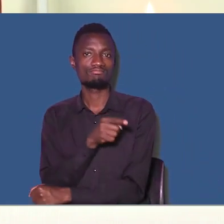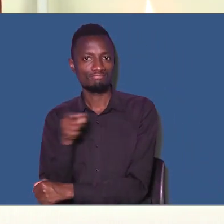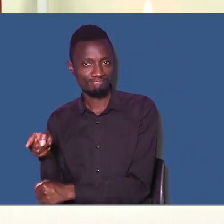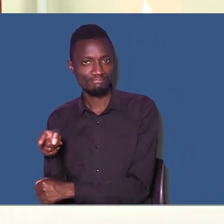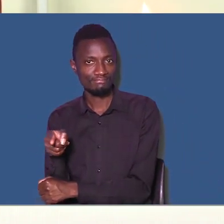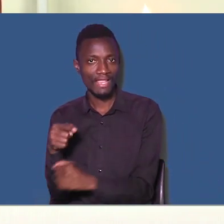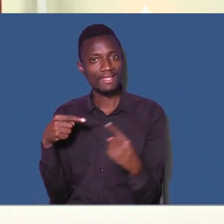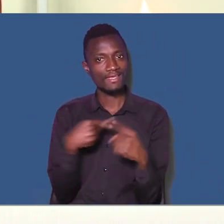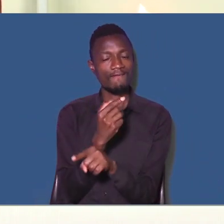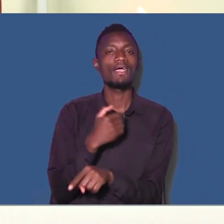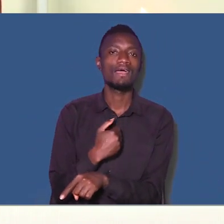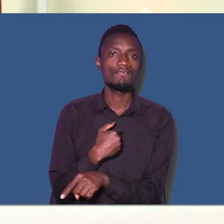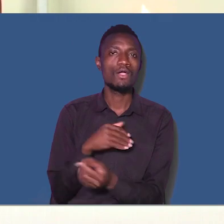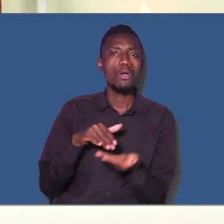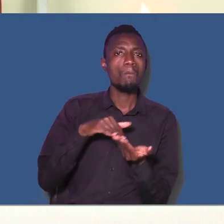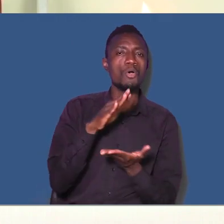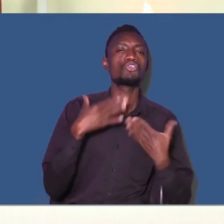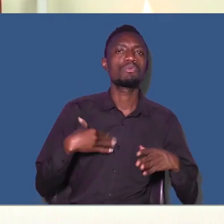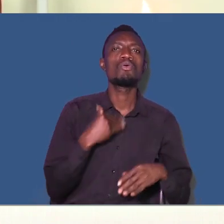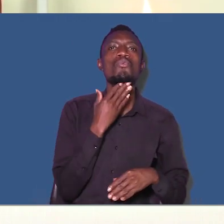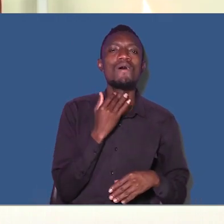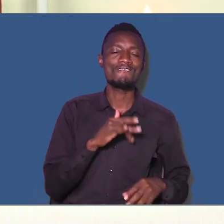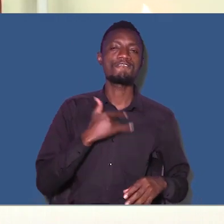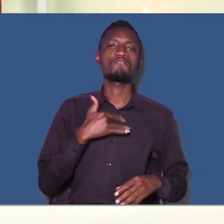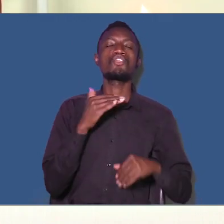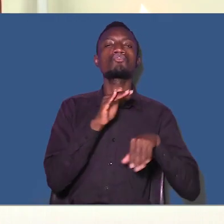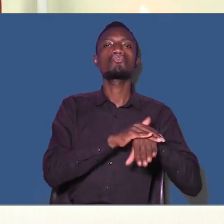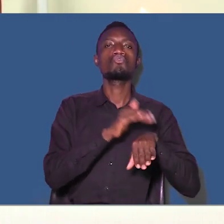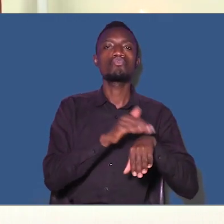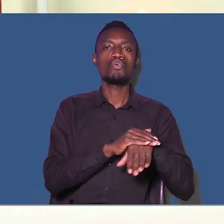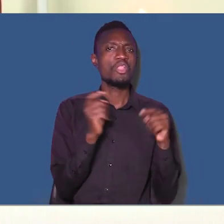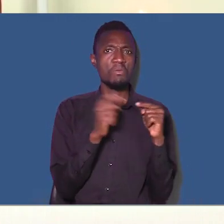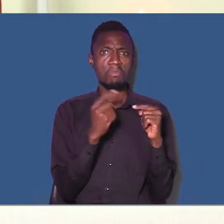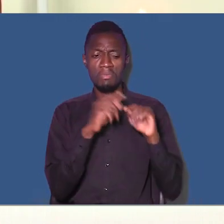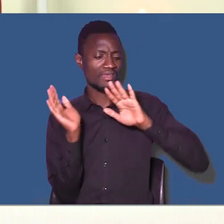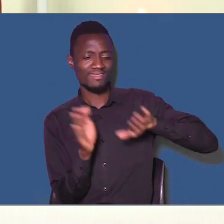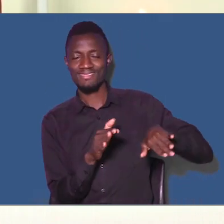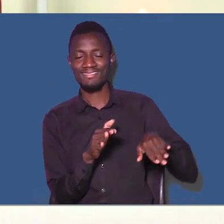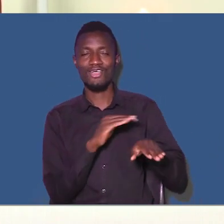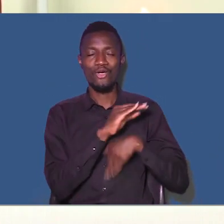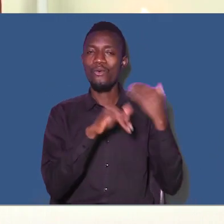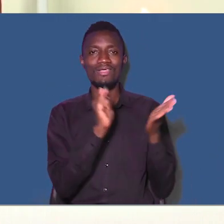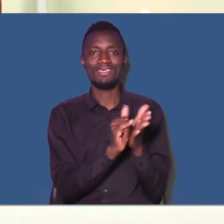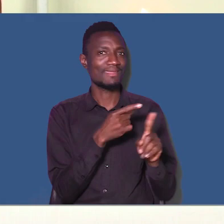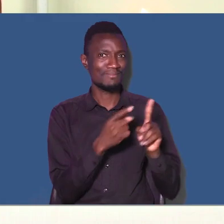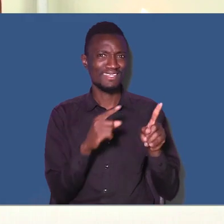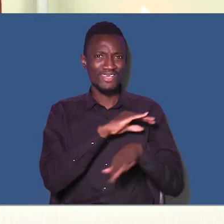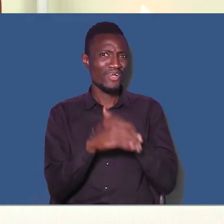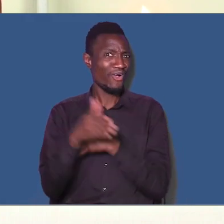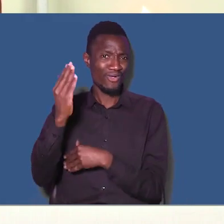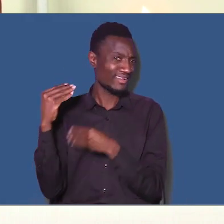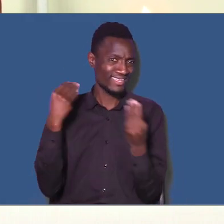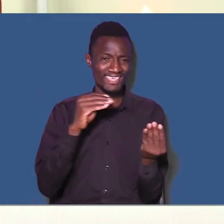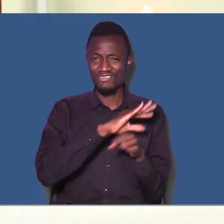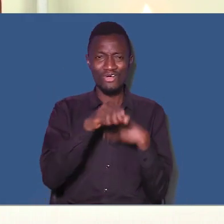avoid discomfort, avoid pain and all that. But we may not get all that we want. What we